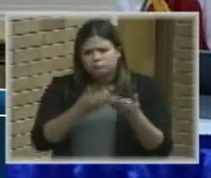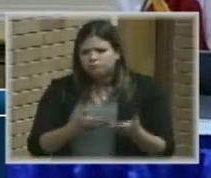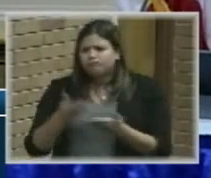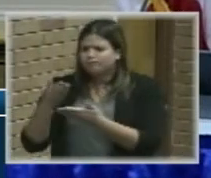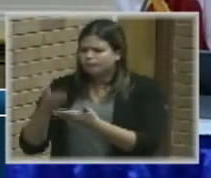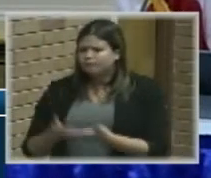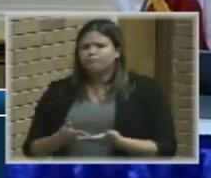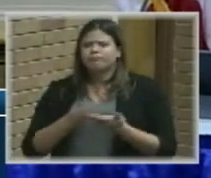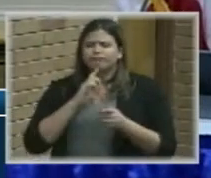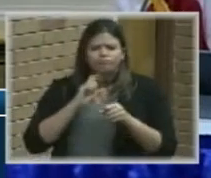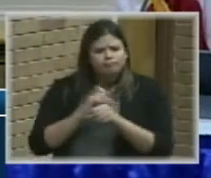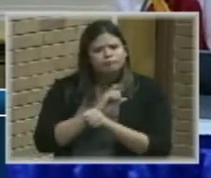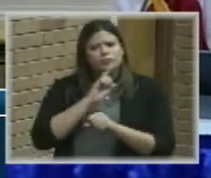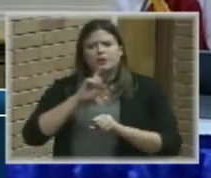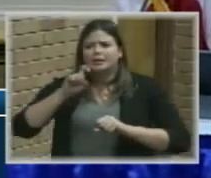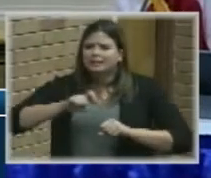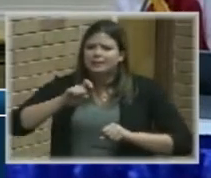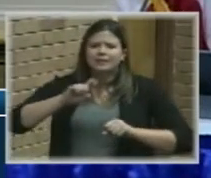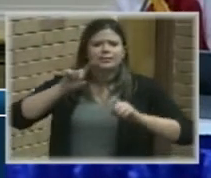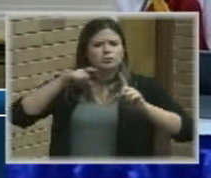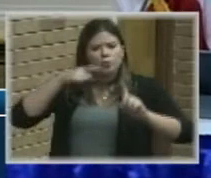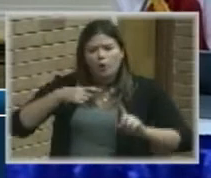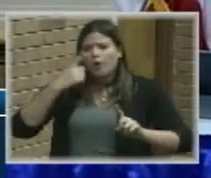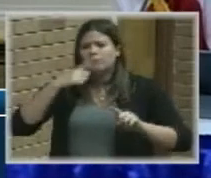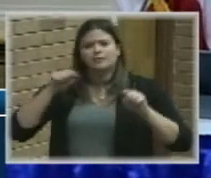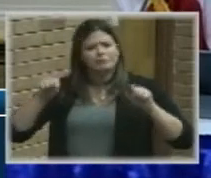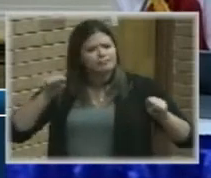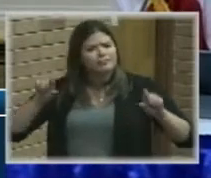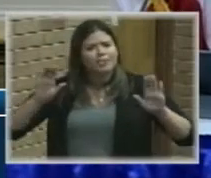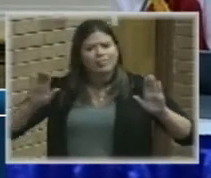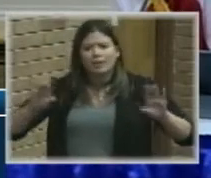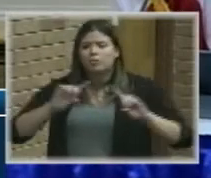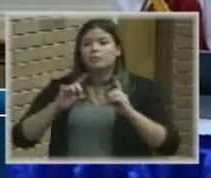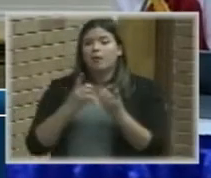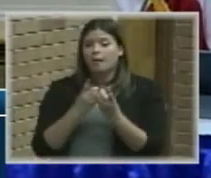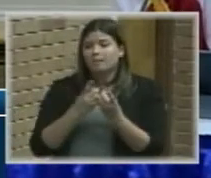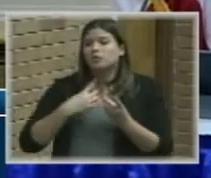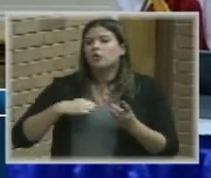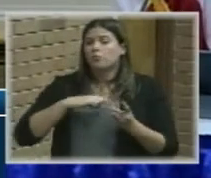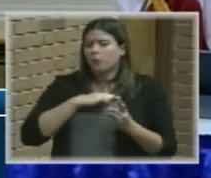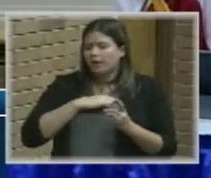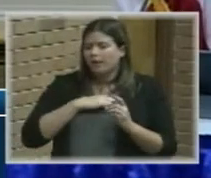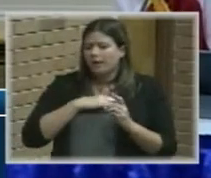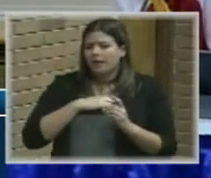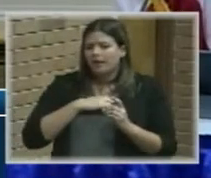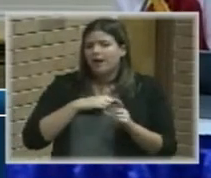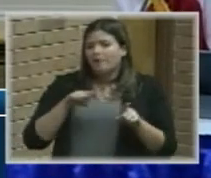real needs and goals of those departments, we have also recognized the